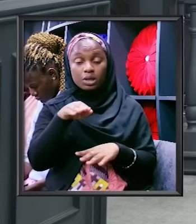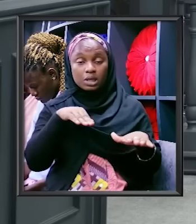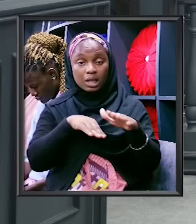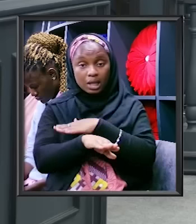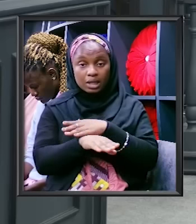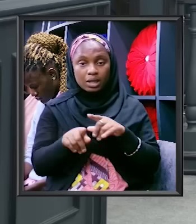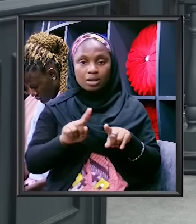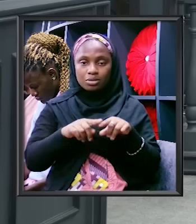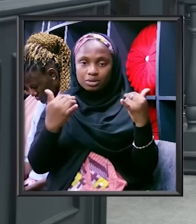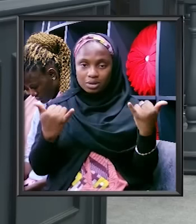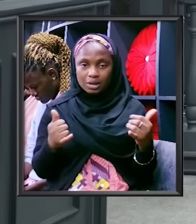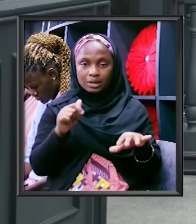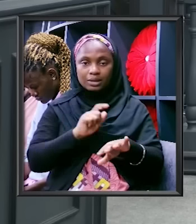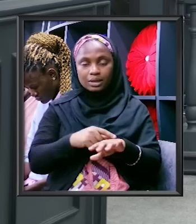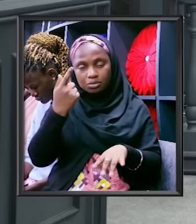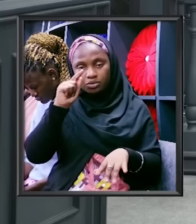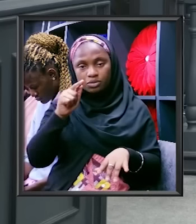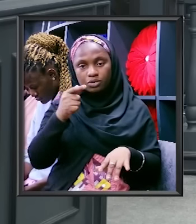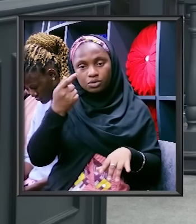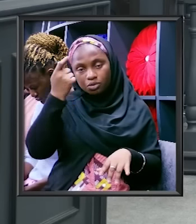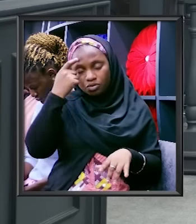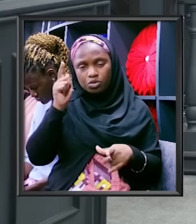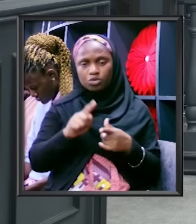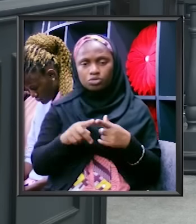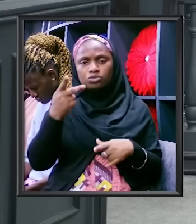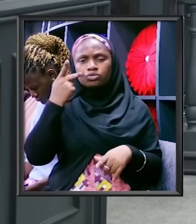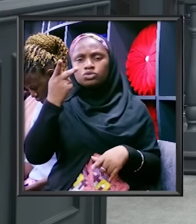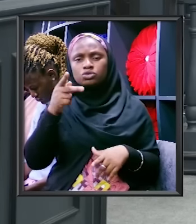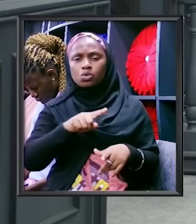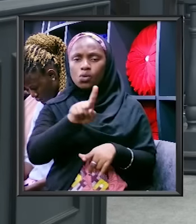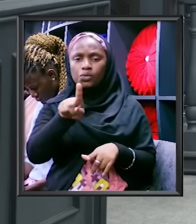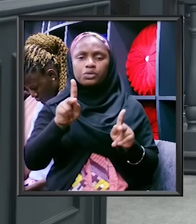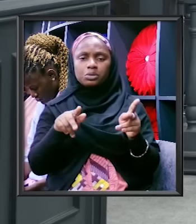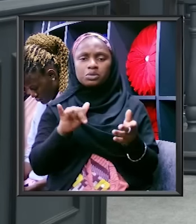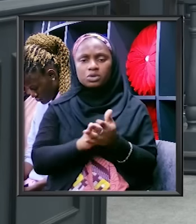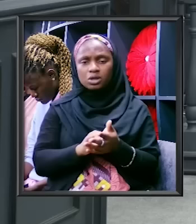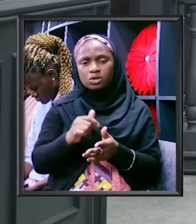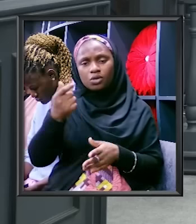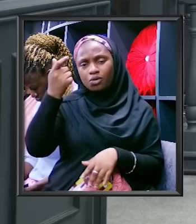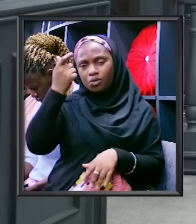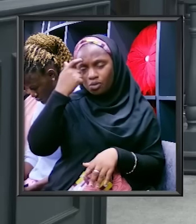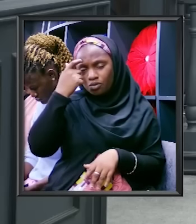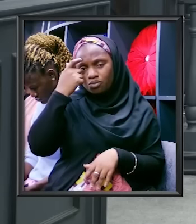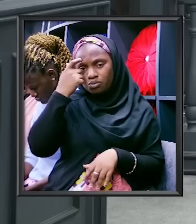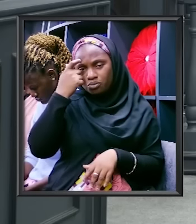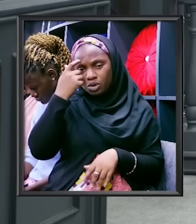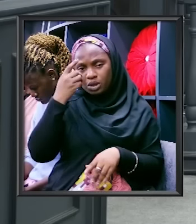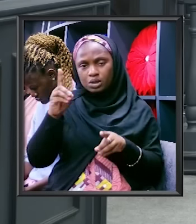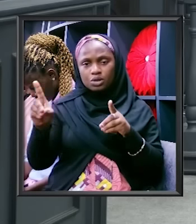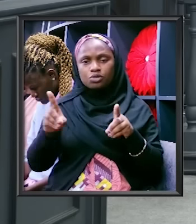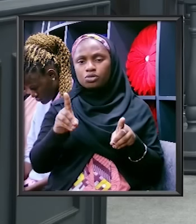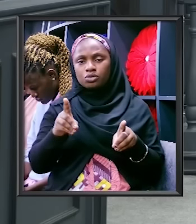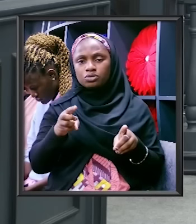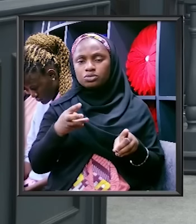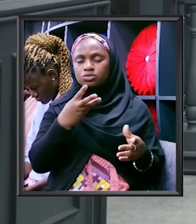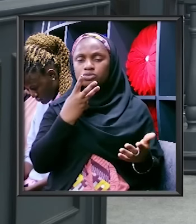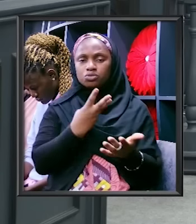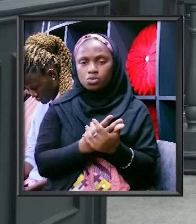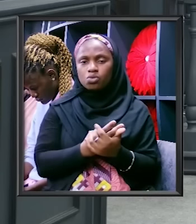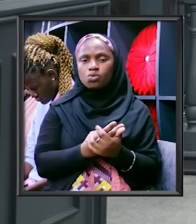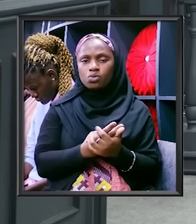Now time for the government to prove to those people who talk, say the government no do well, no go do